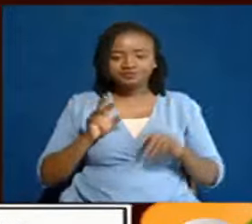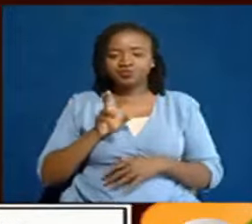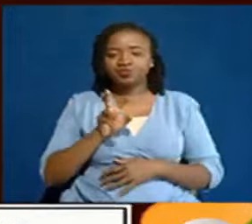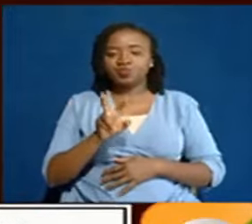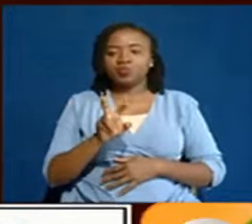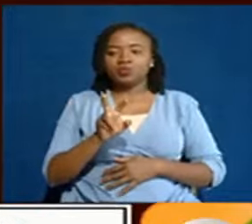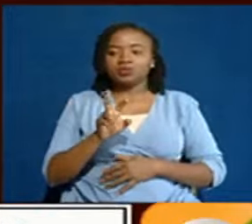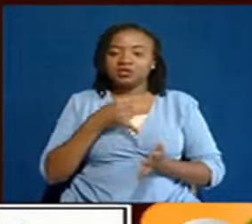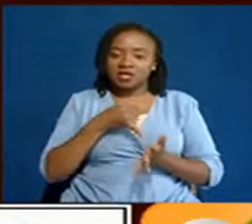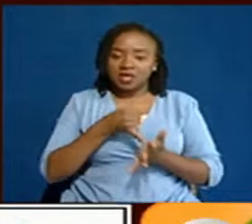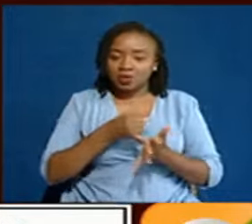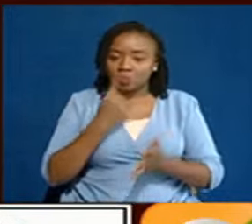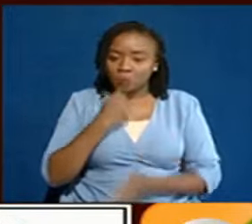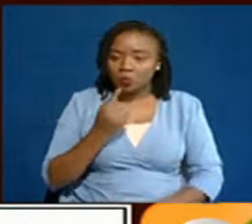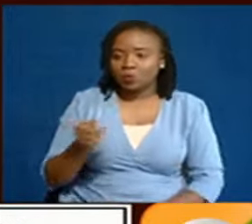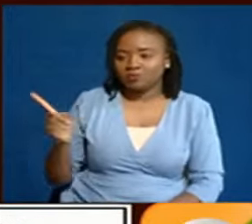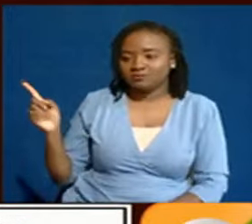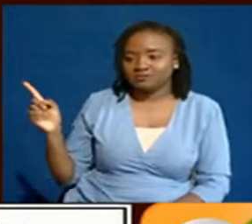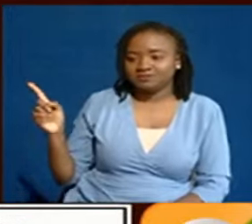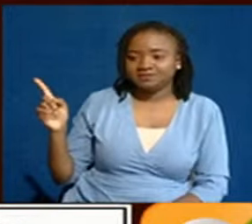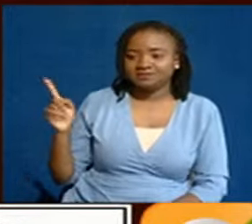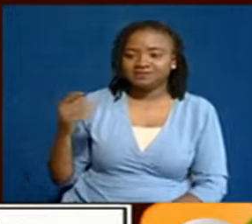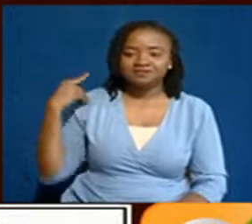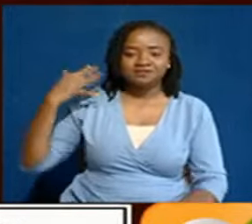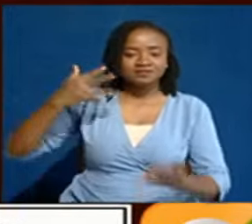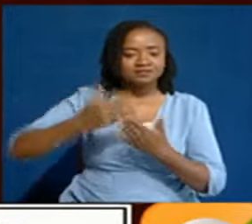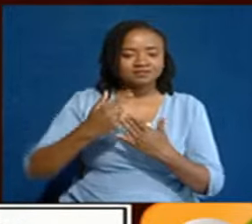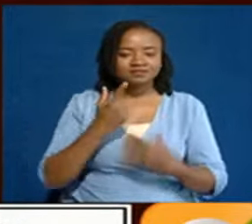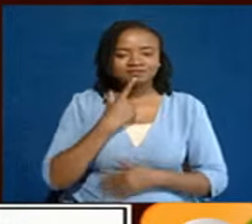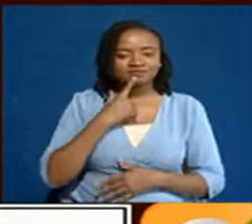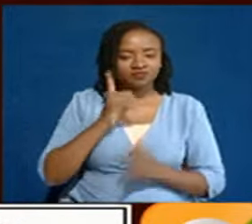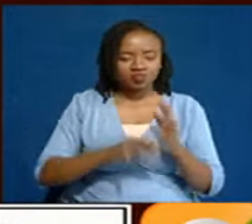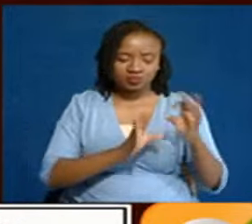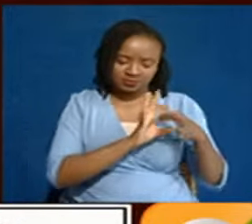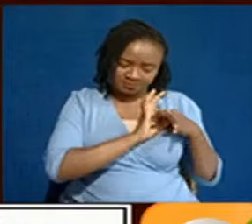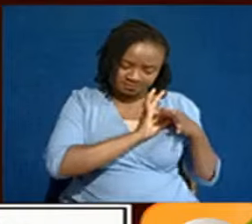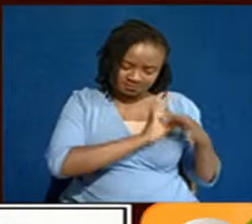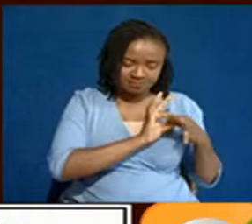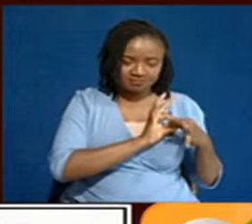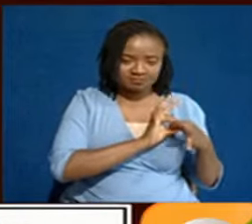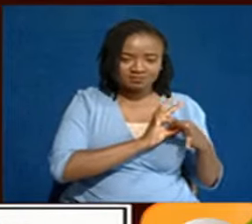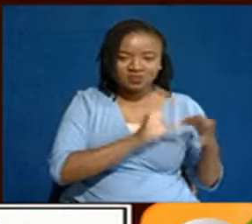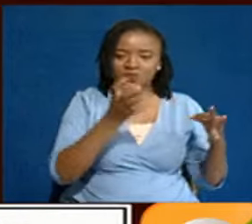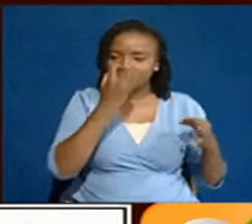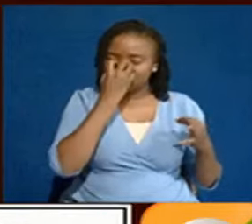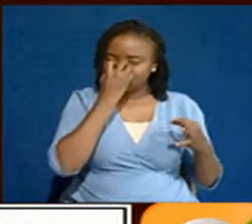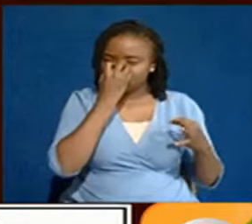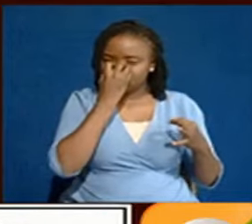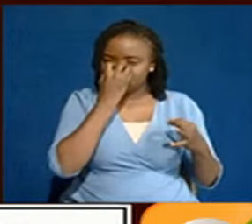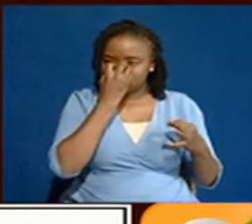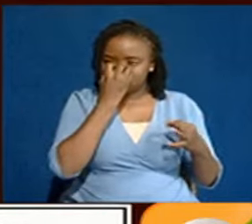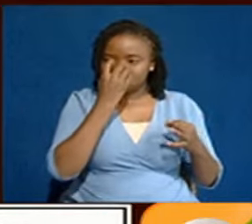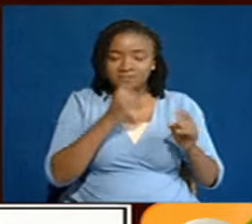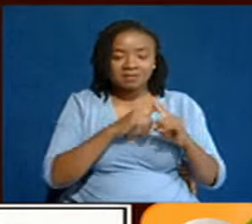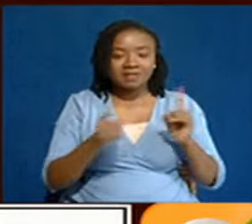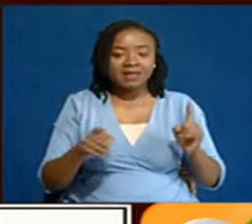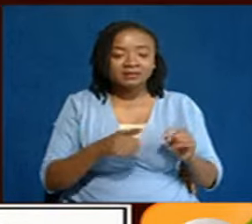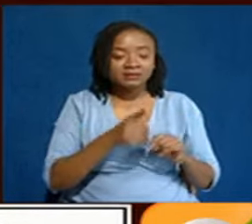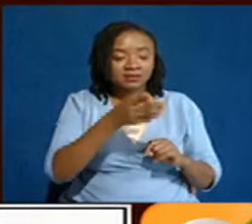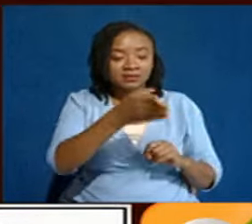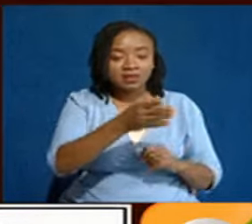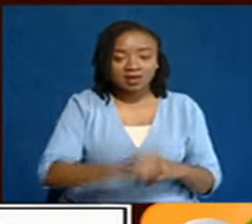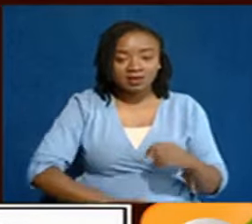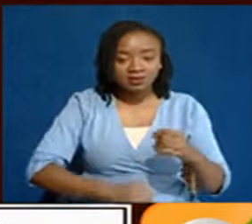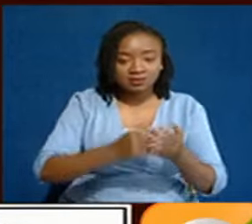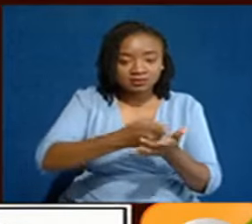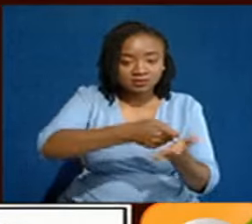Kiharu MP Ndindi Nyoro, who has fashioned himself as President Ruto's blue-eyed boy, did not feature in the long list of supporters of the